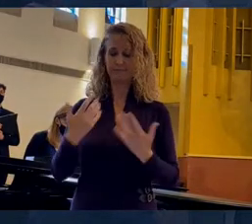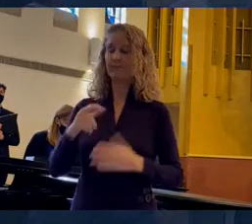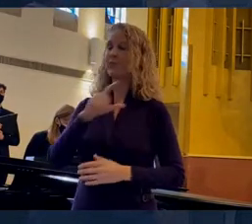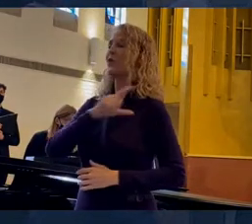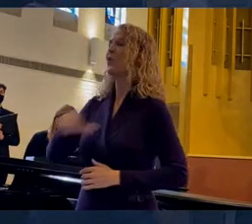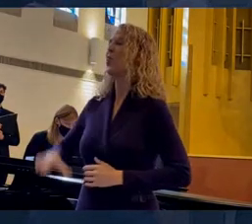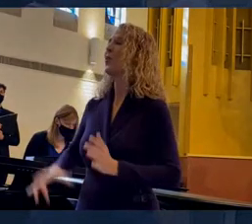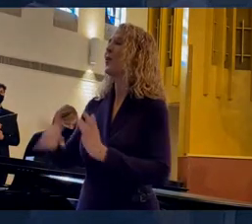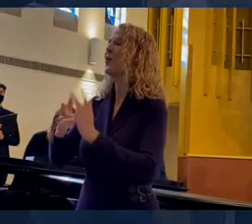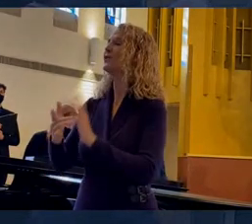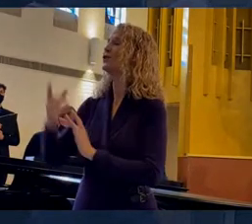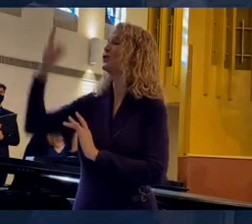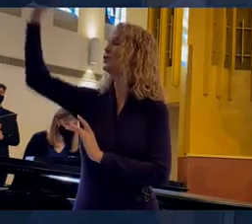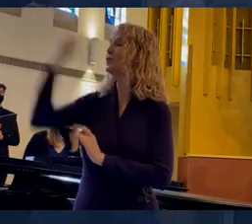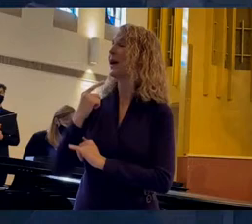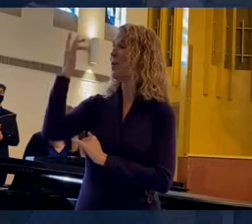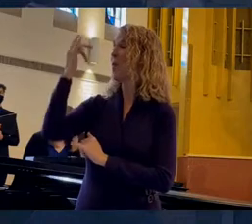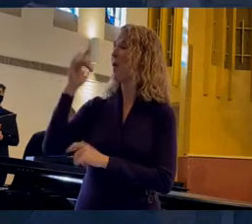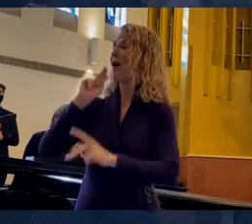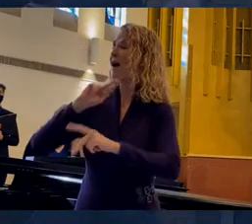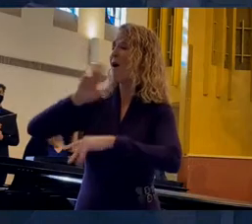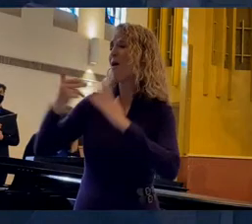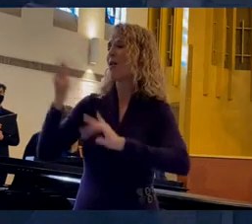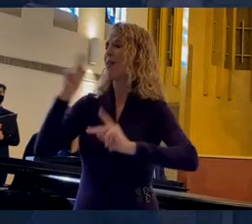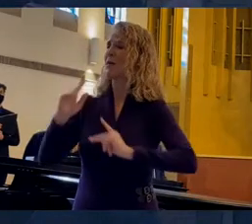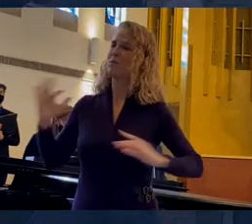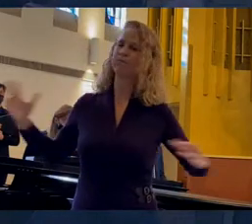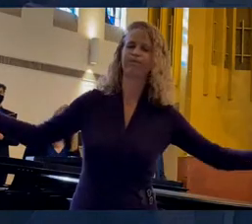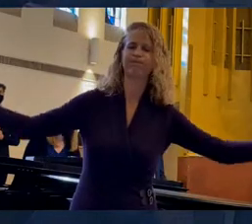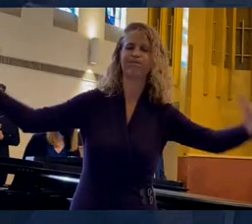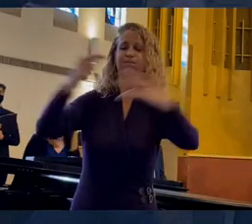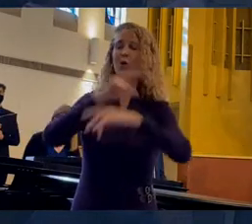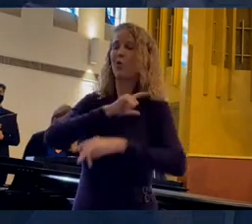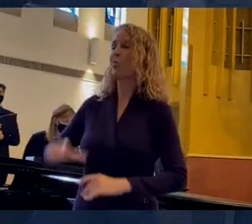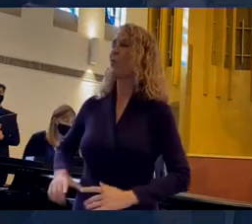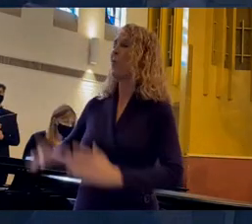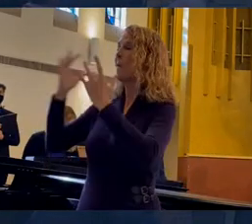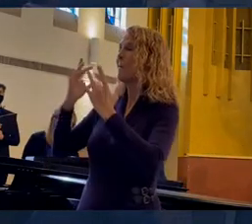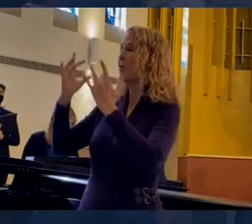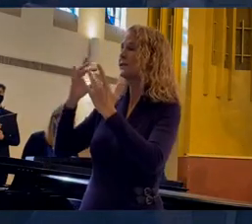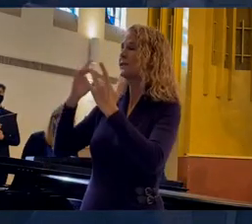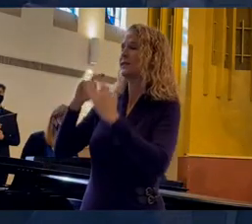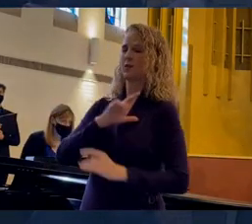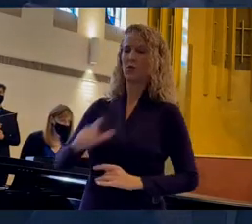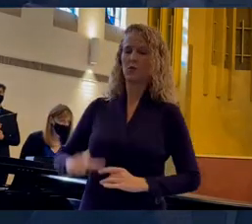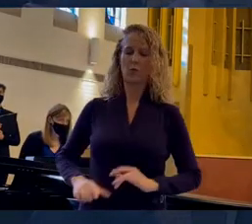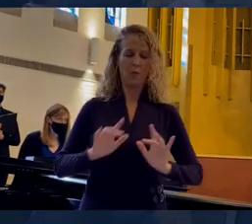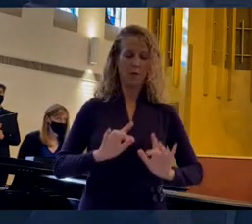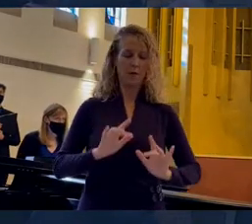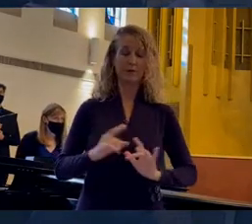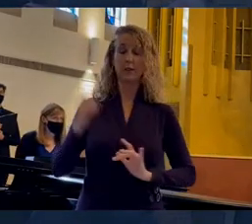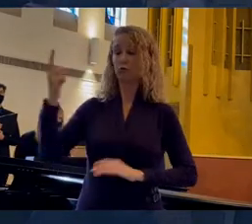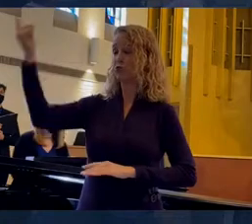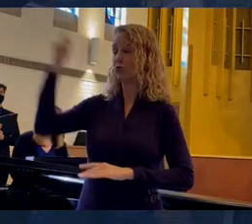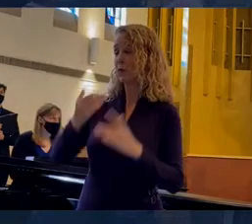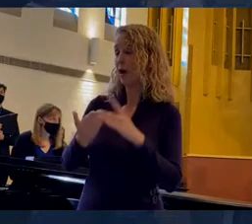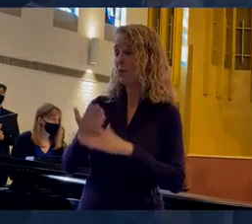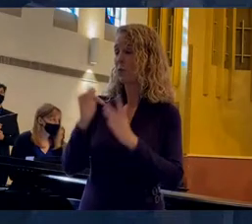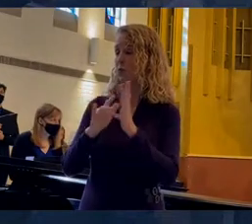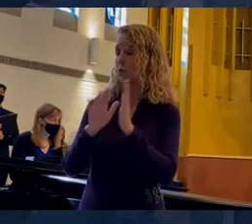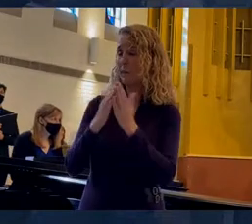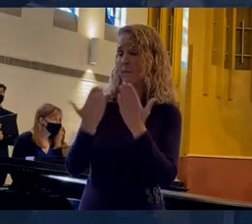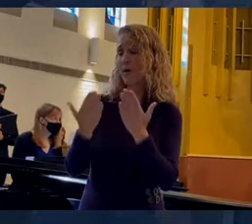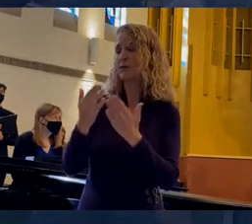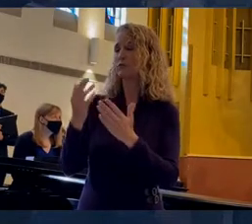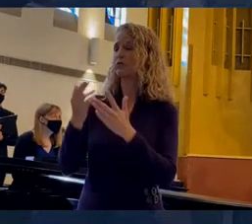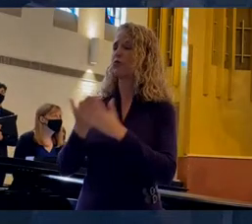Lord Jesus, you came to gather the nations into the peace of God's kingdom. Lord, have mercy. You come in word and in